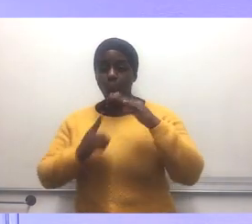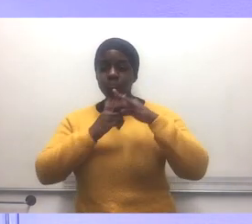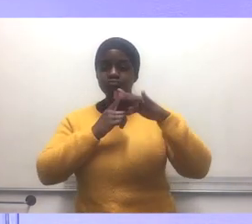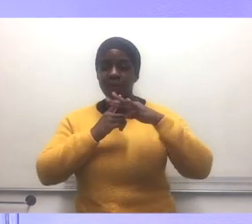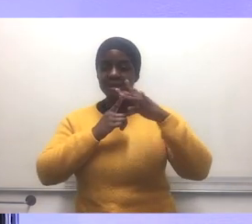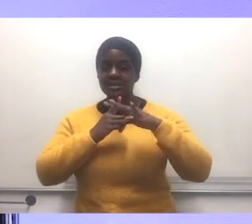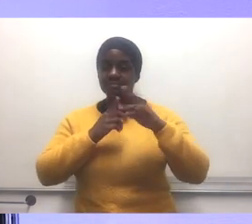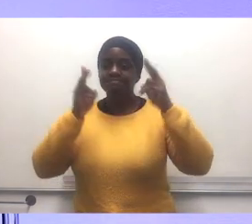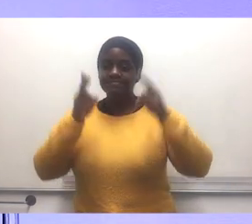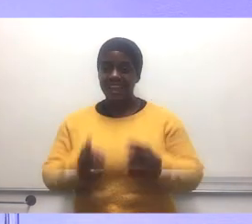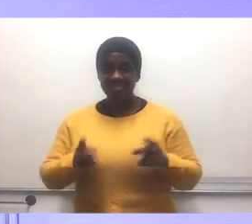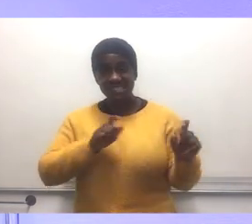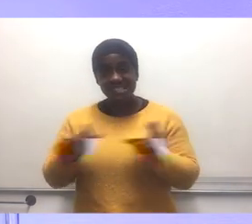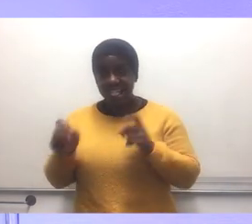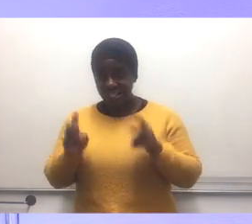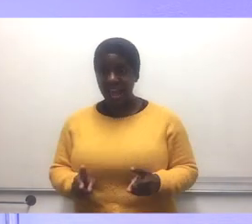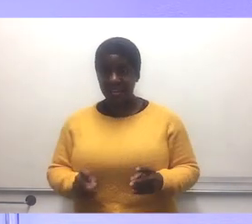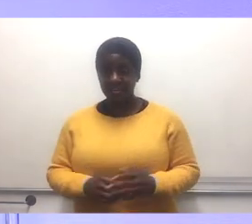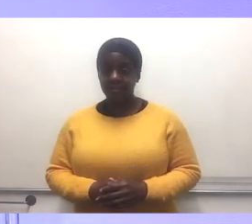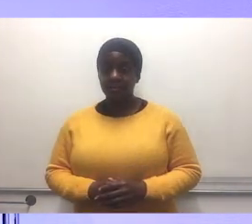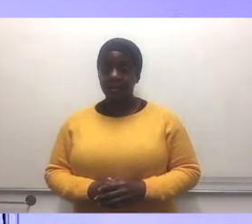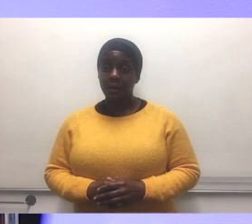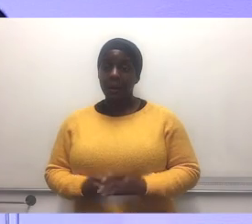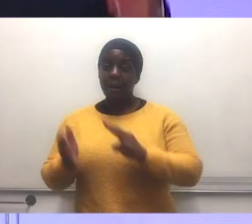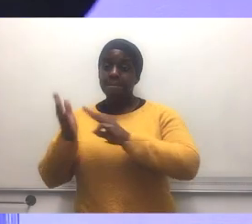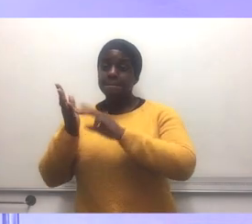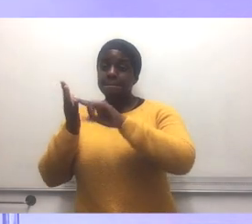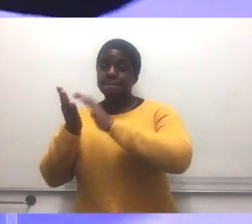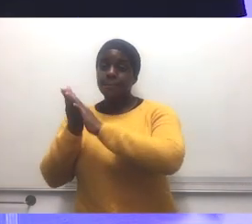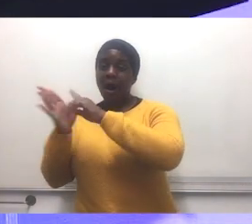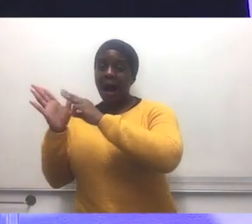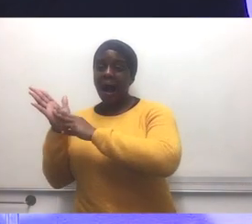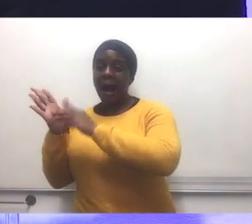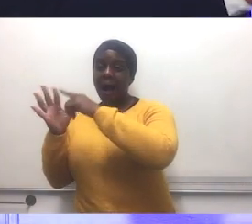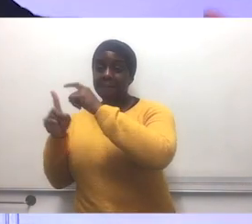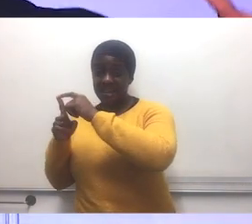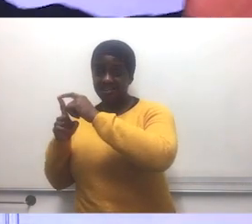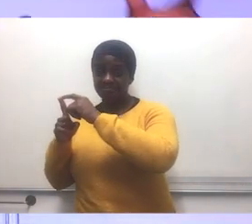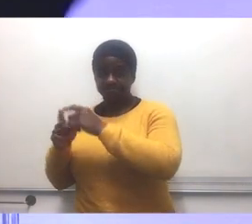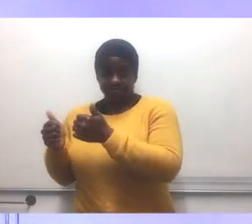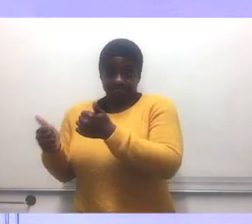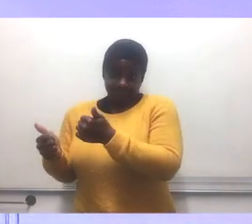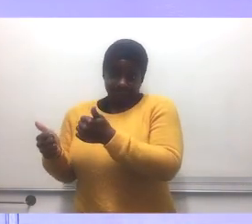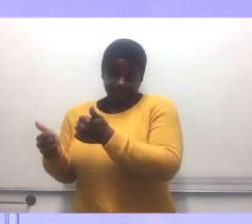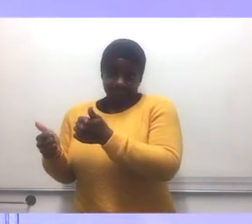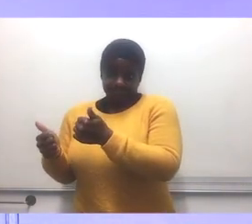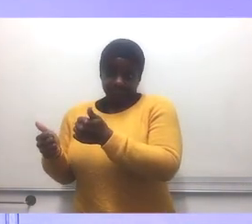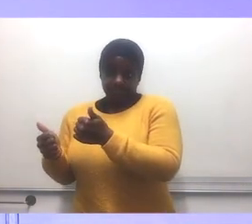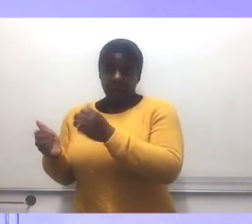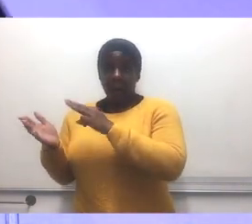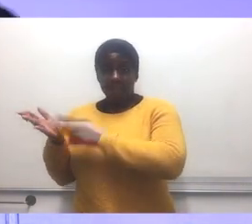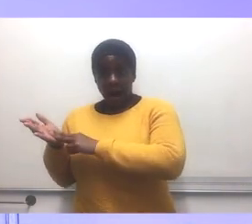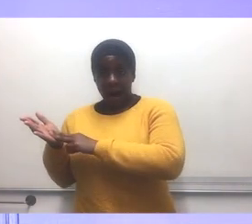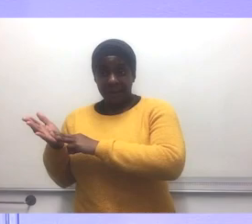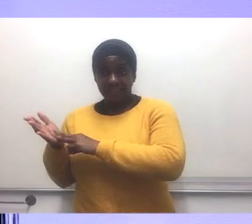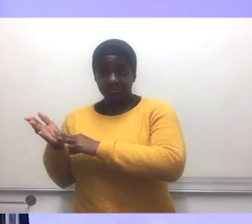dead. I don't know about you, but Muhammad is as good as he was. Muhammad has